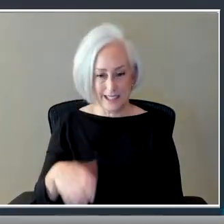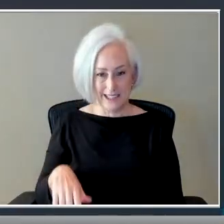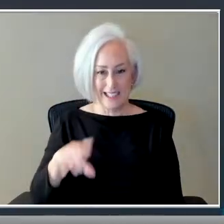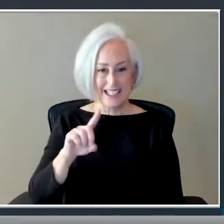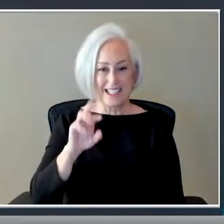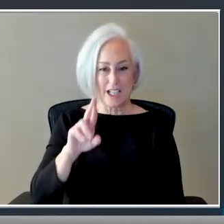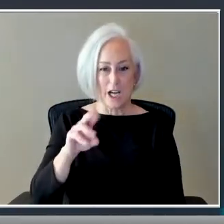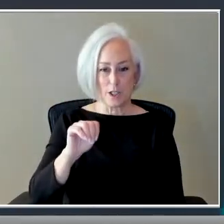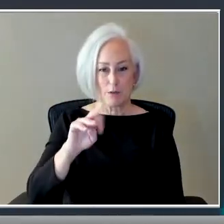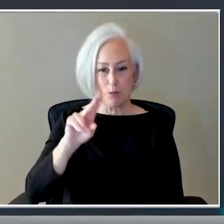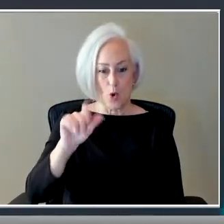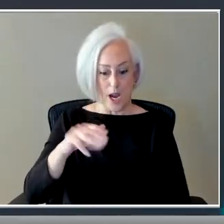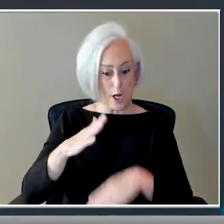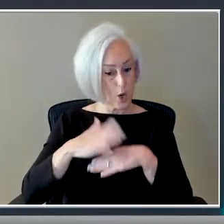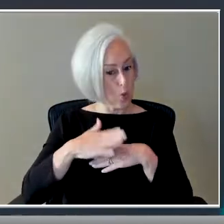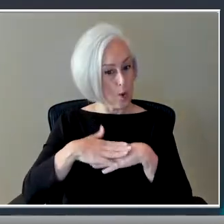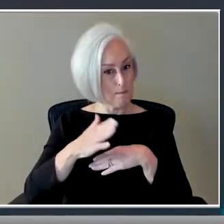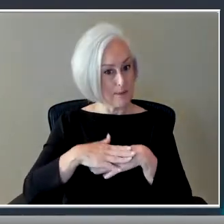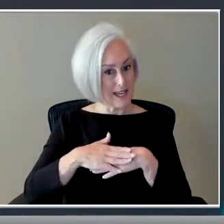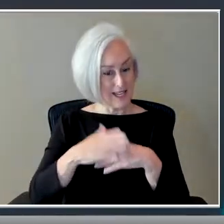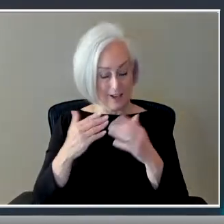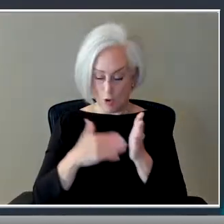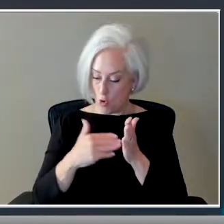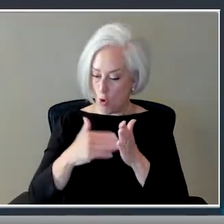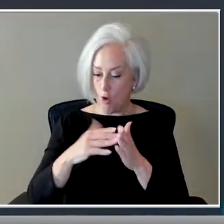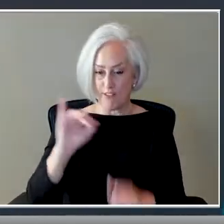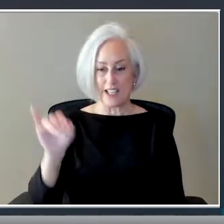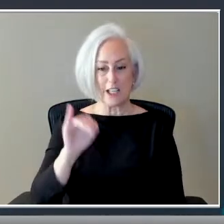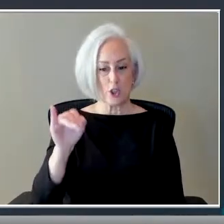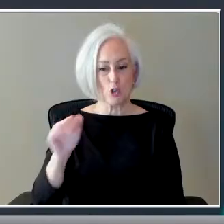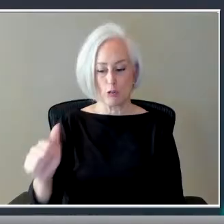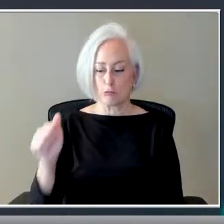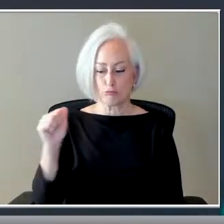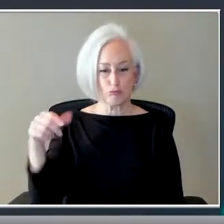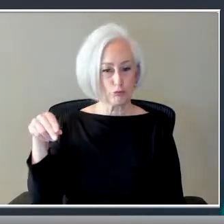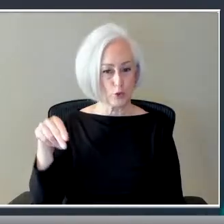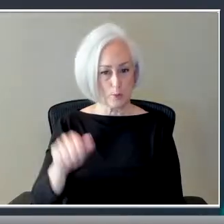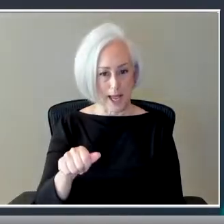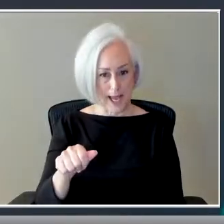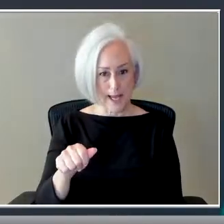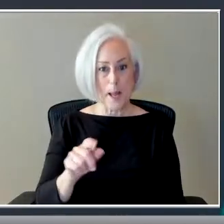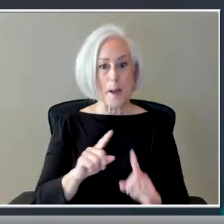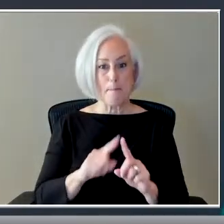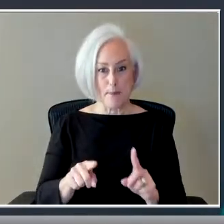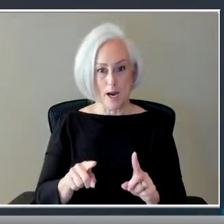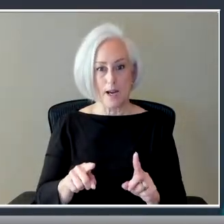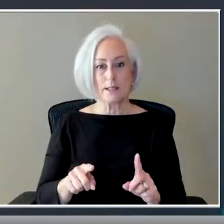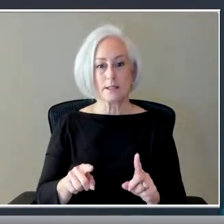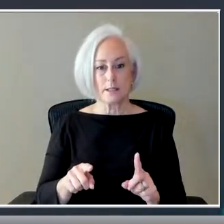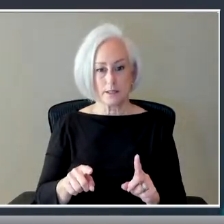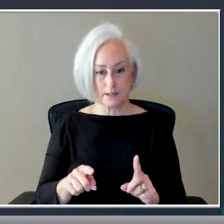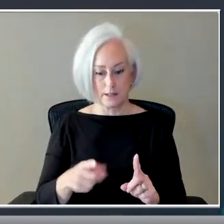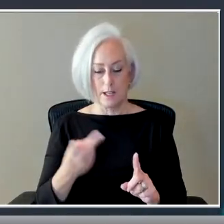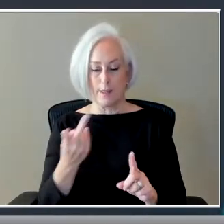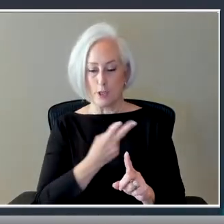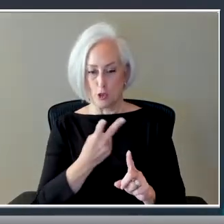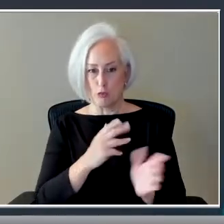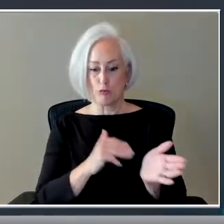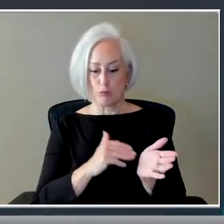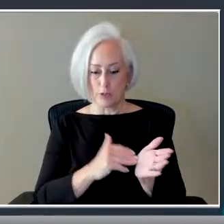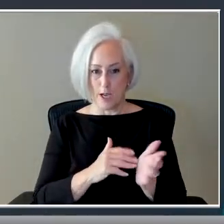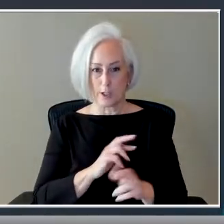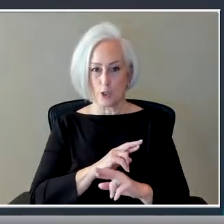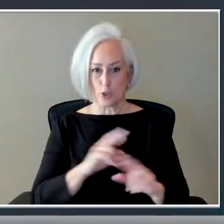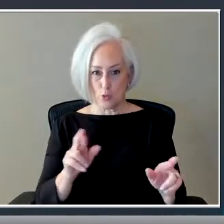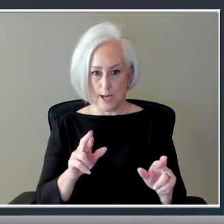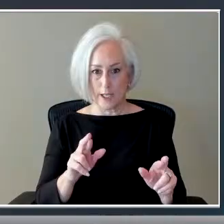had warned me that a lot of times insurance didn't cover it, but they were both ready to, do the peer